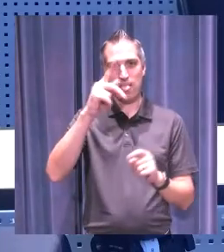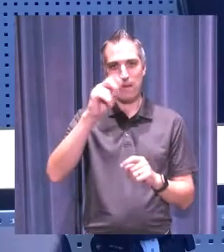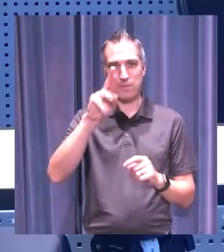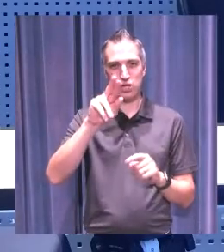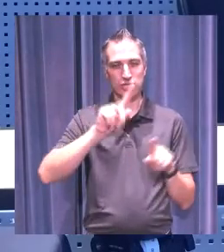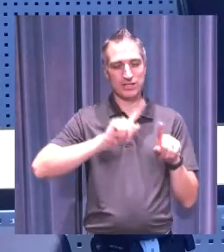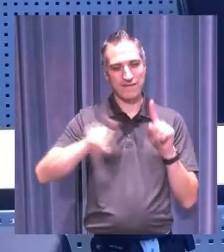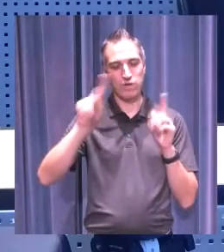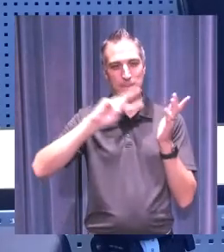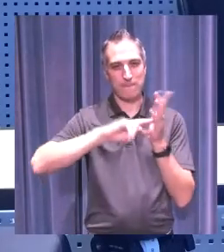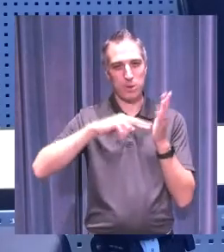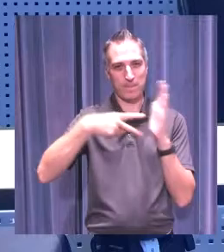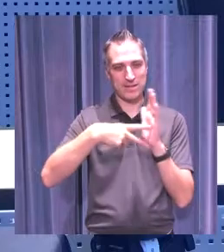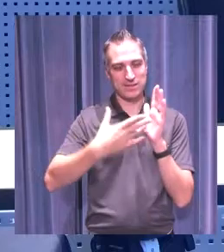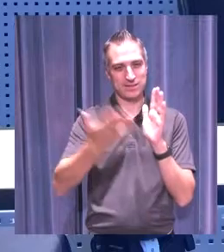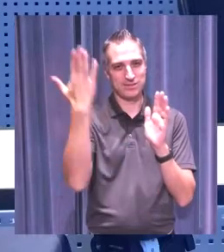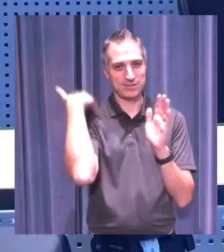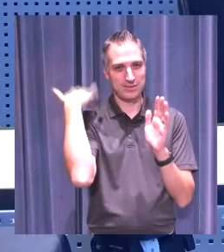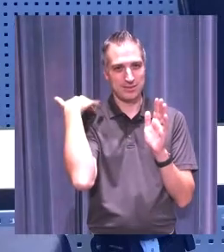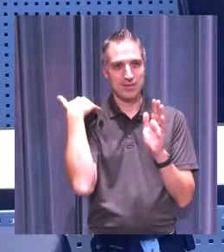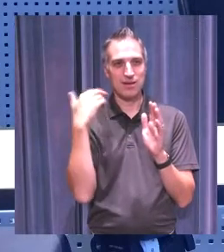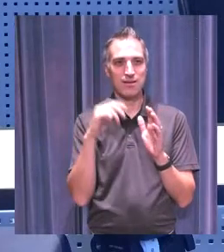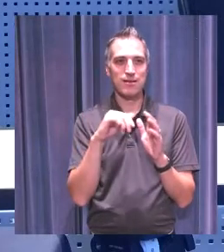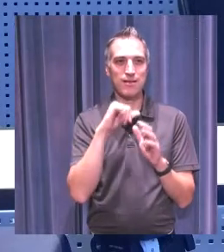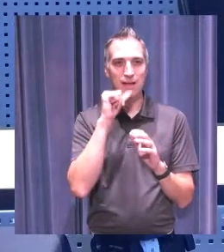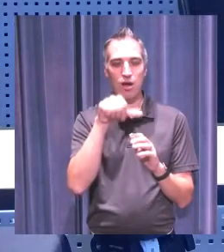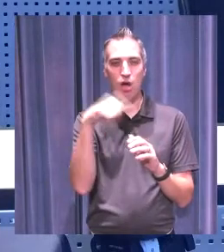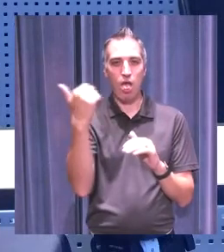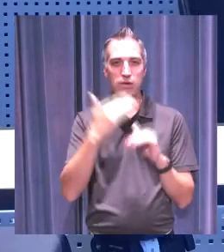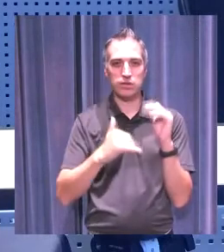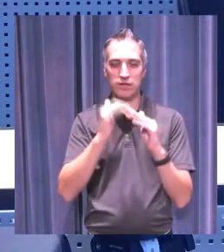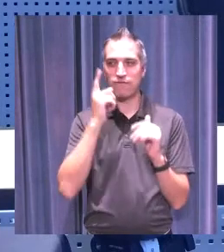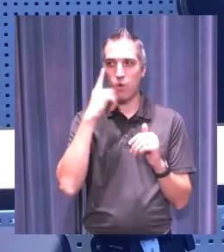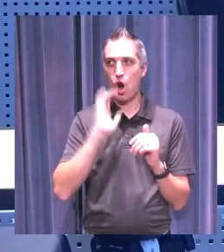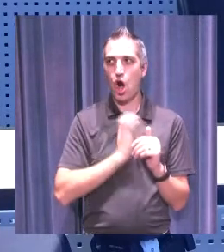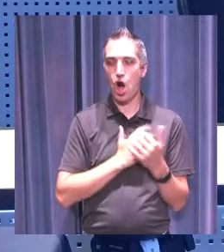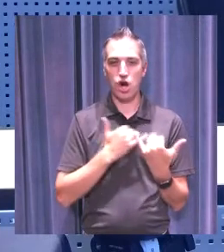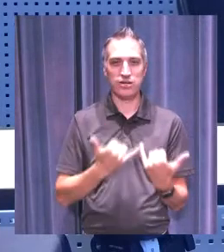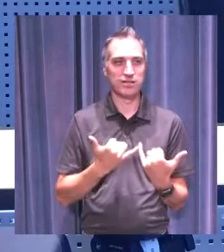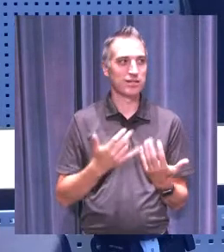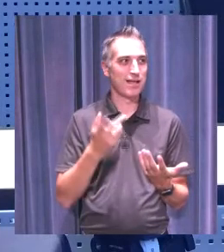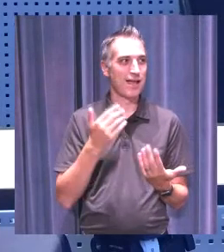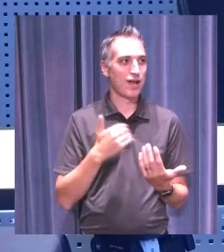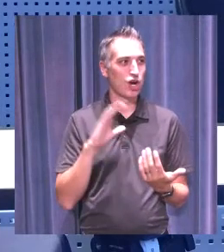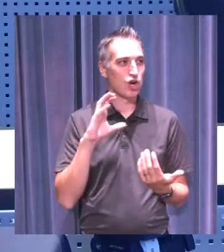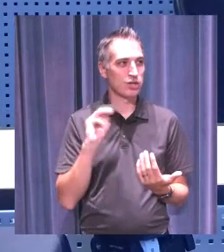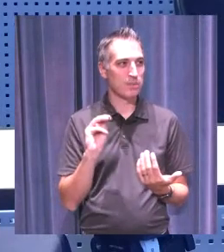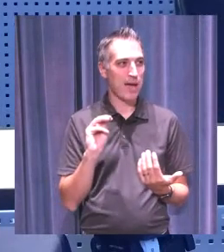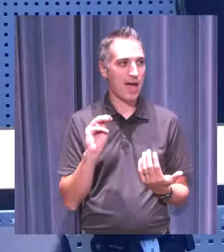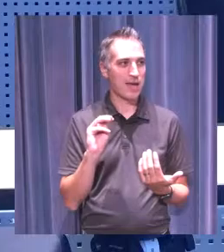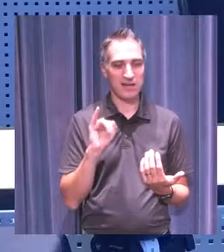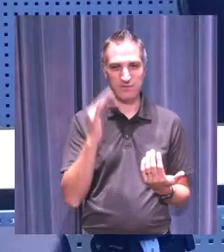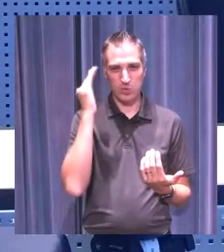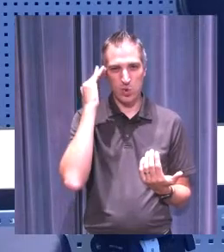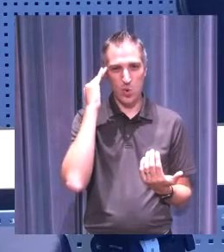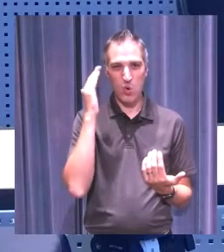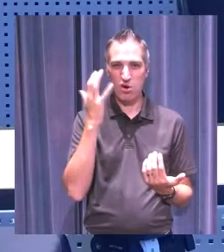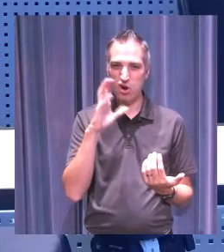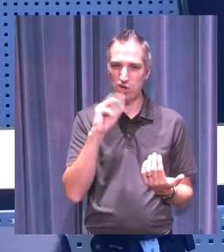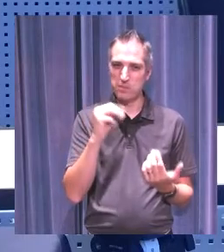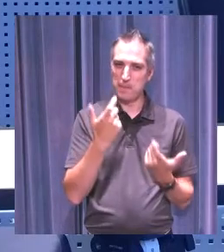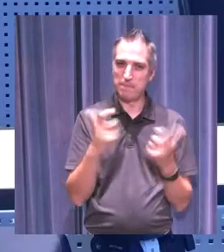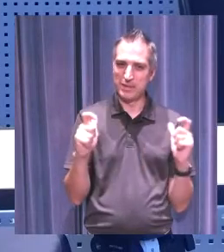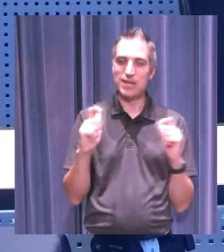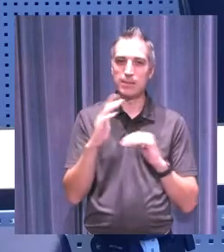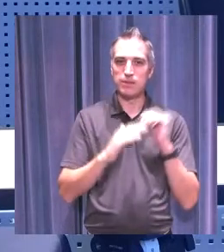purpose back in the past, and so unlike every other building that we have on a traditional campus, which have like Curtis Mott, and if you're familiar with the campus, it's a fairly substantial